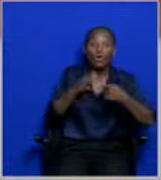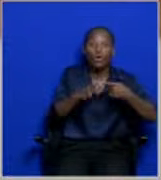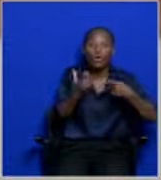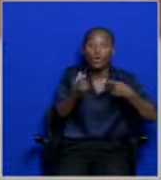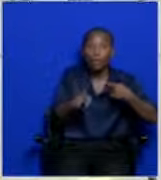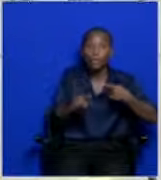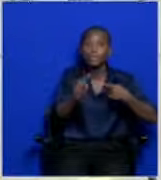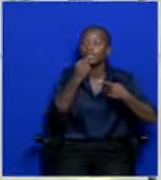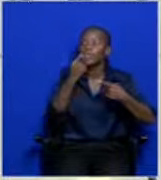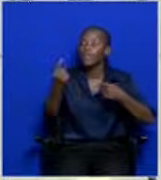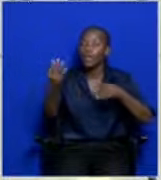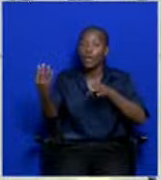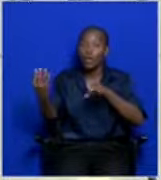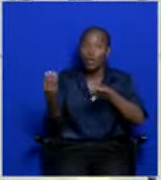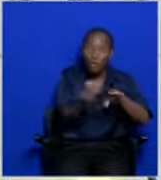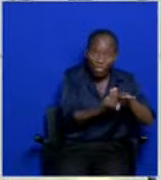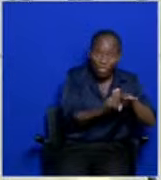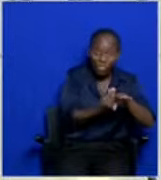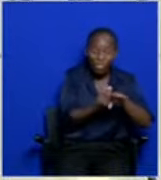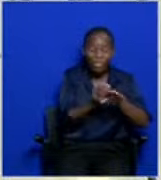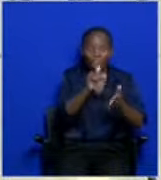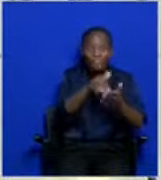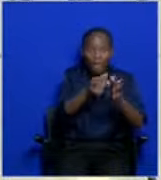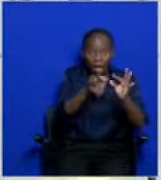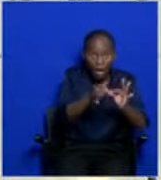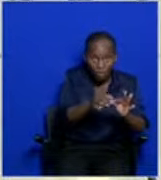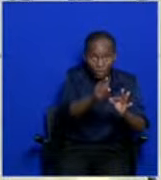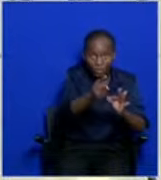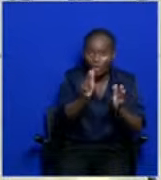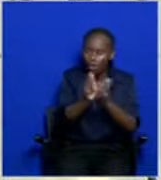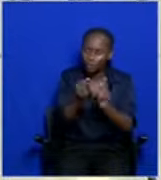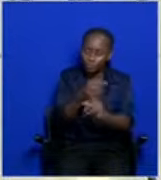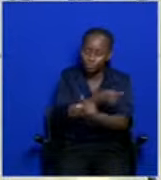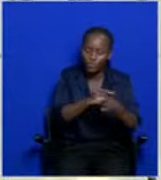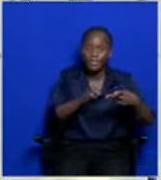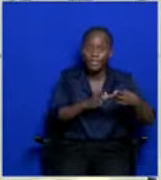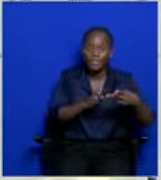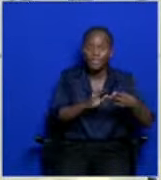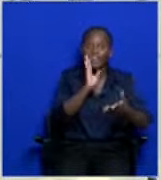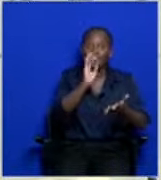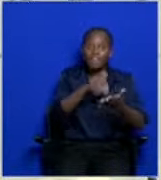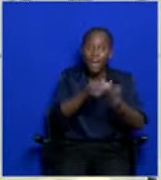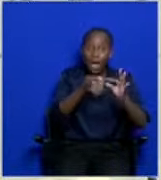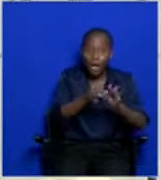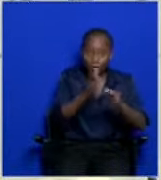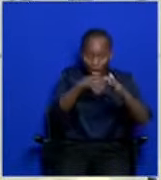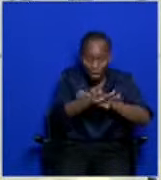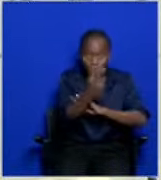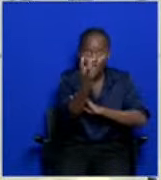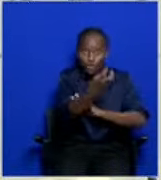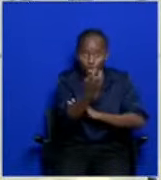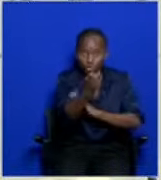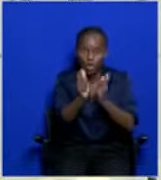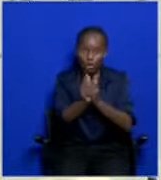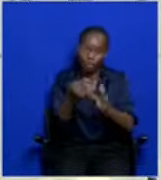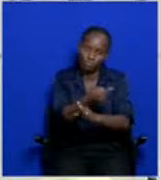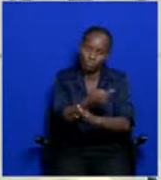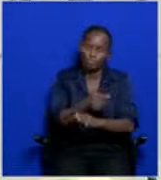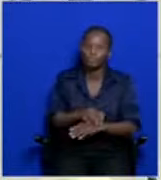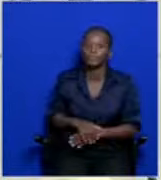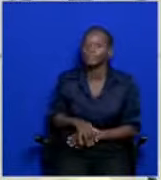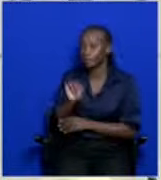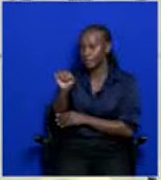property. Yes. Did I read correctly? Yes? On 23 October 2024, I